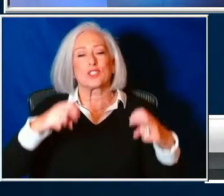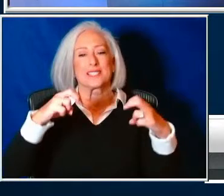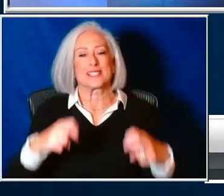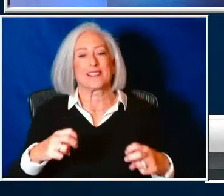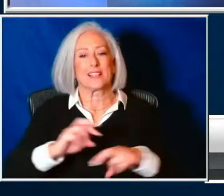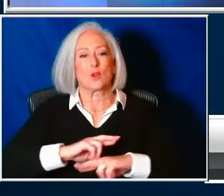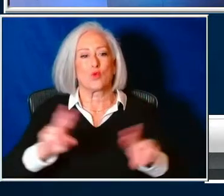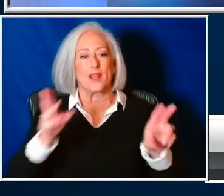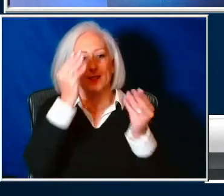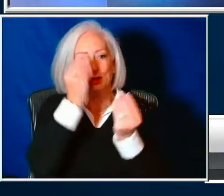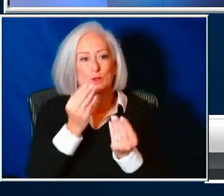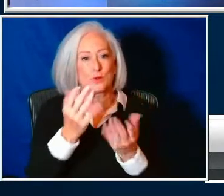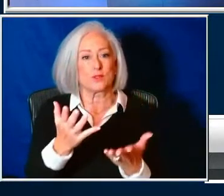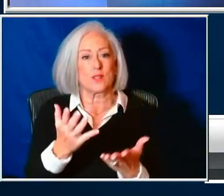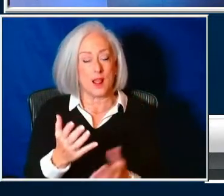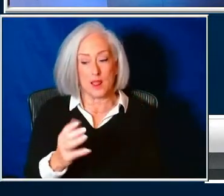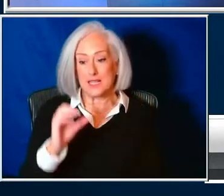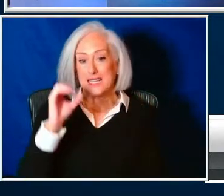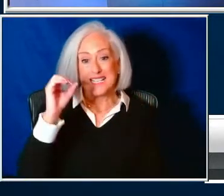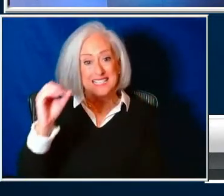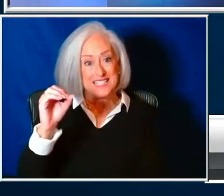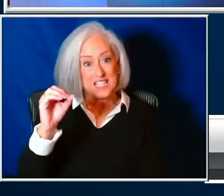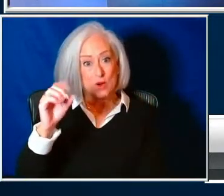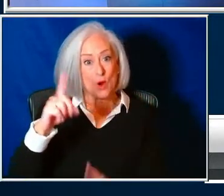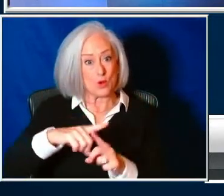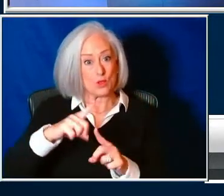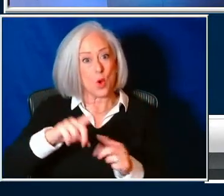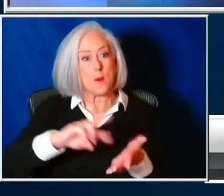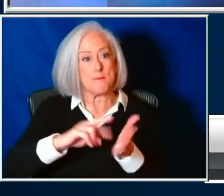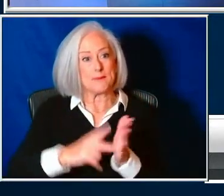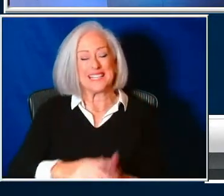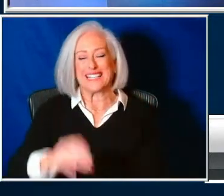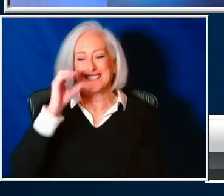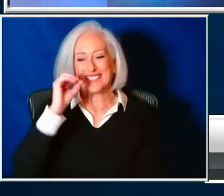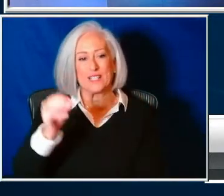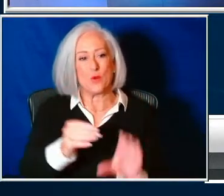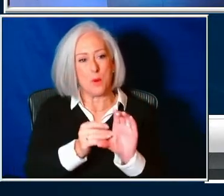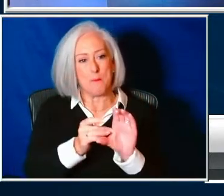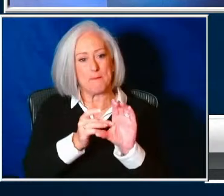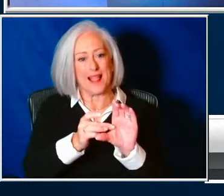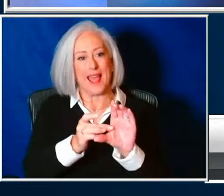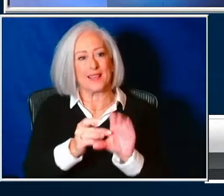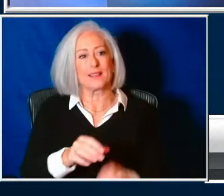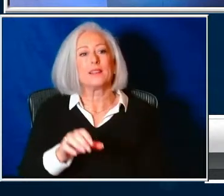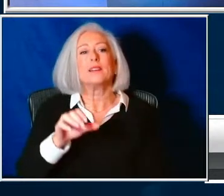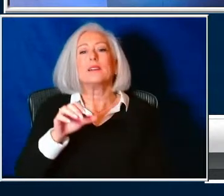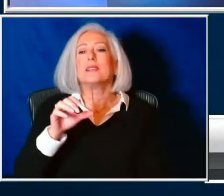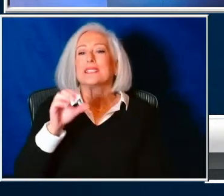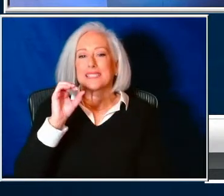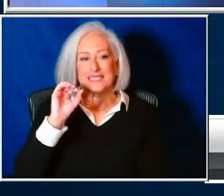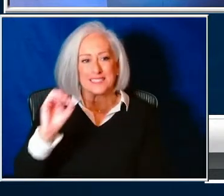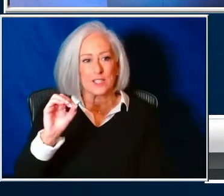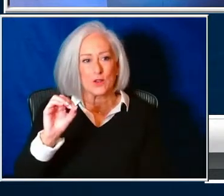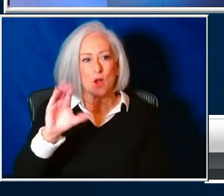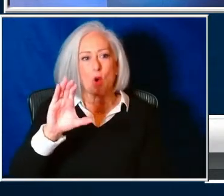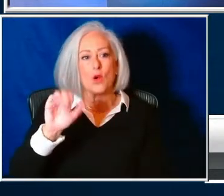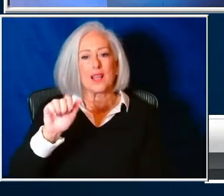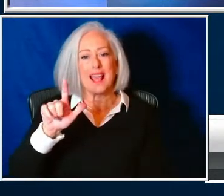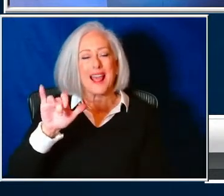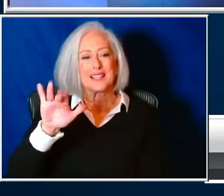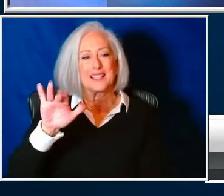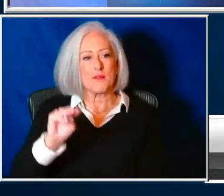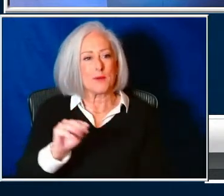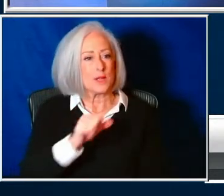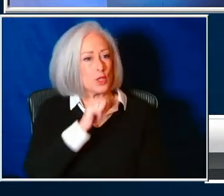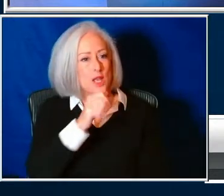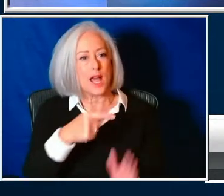the news, does 0 score mean you have 0 buildup? Calcified hard. Hard. Okay. It won't show soft. Doesn't